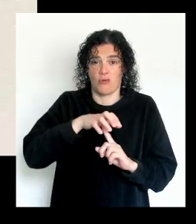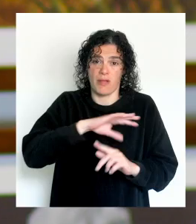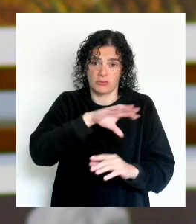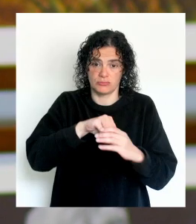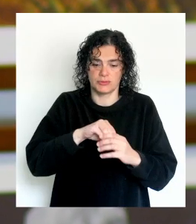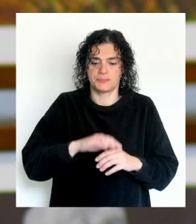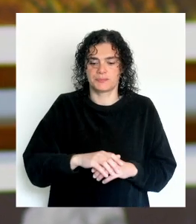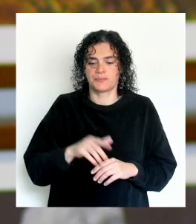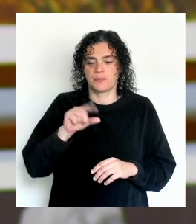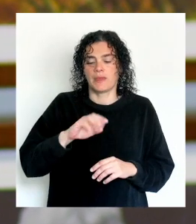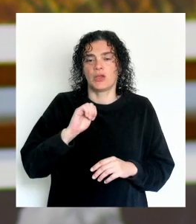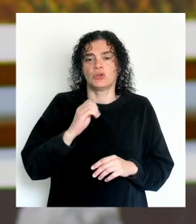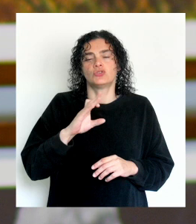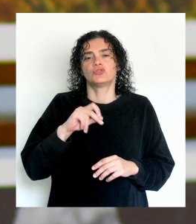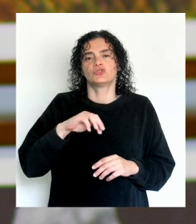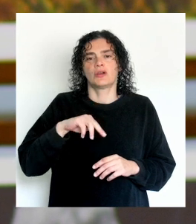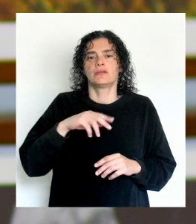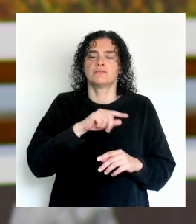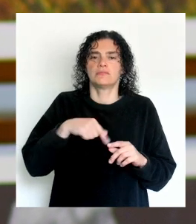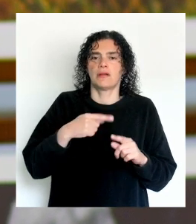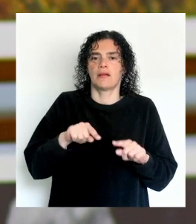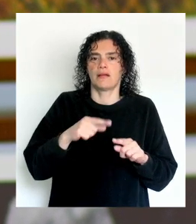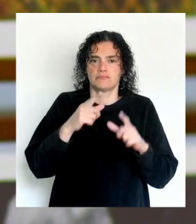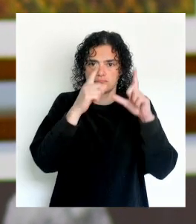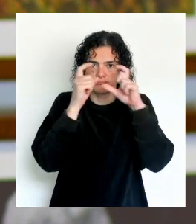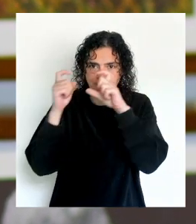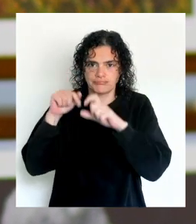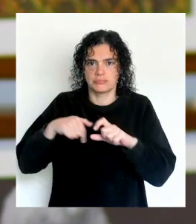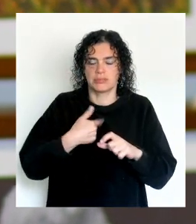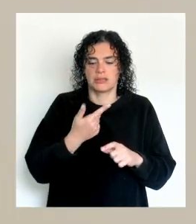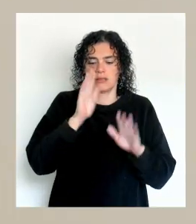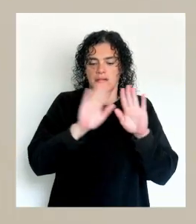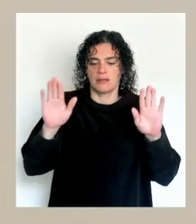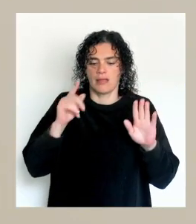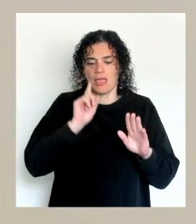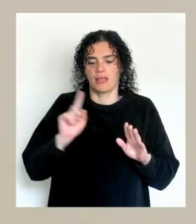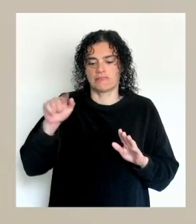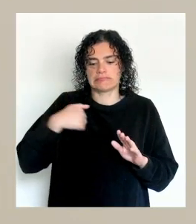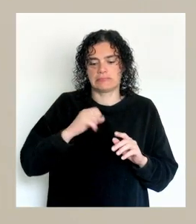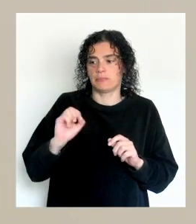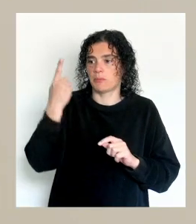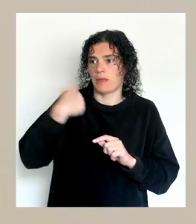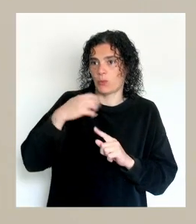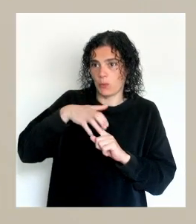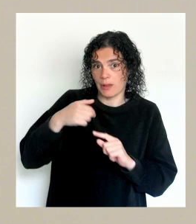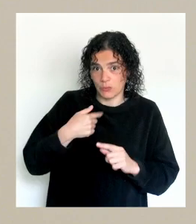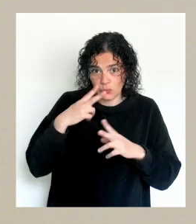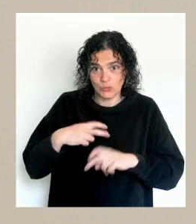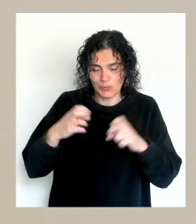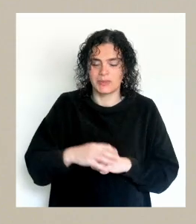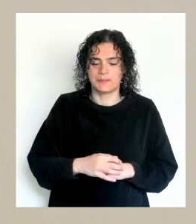that. Shauna Gavin is the main picture used within the show. She was my gateway mushroom, the first mushroom I